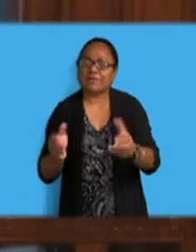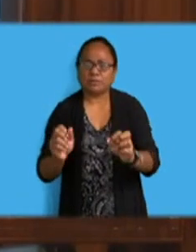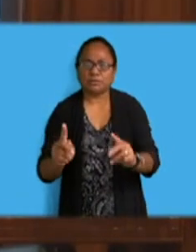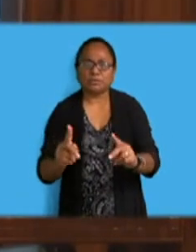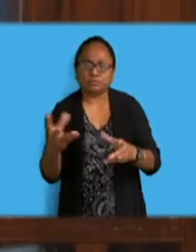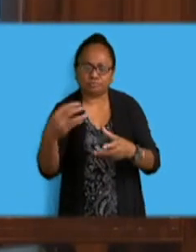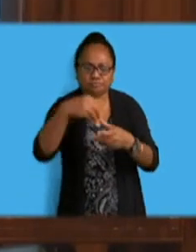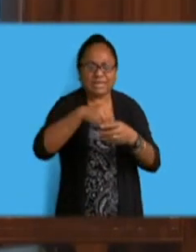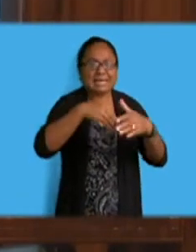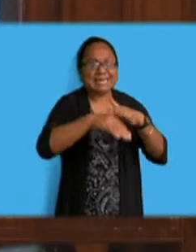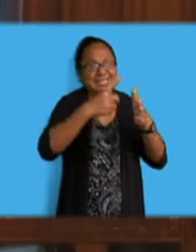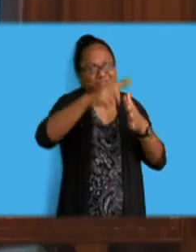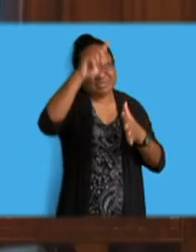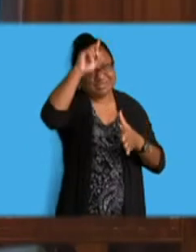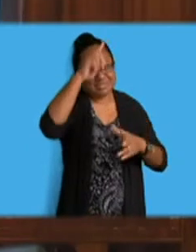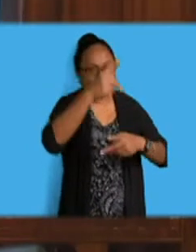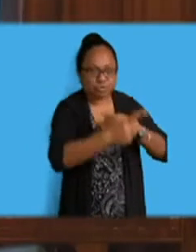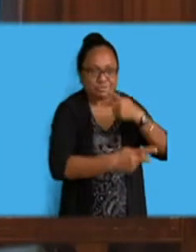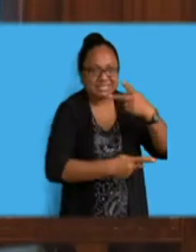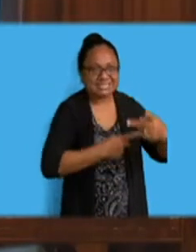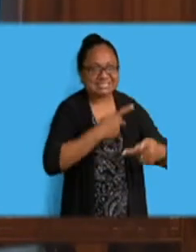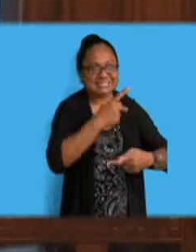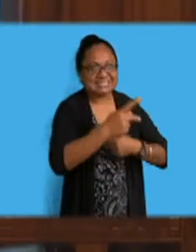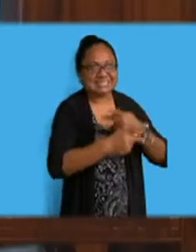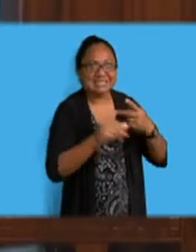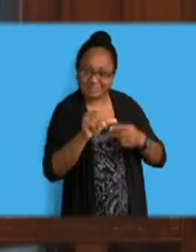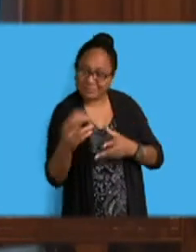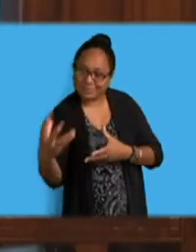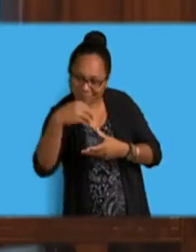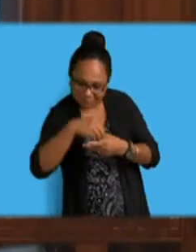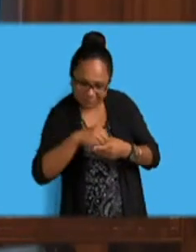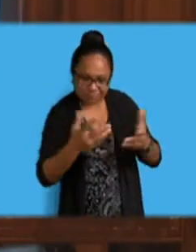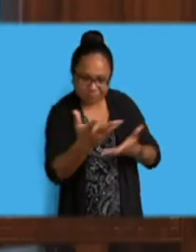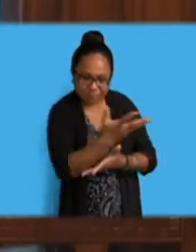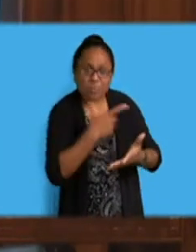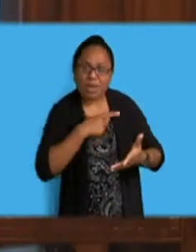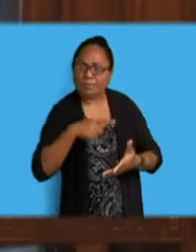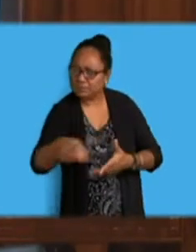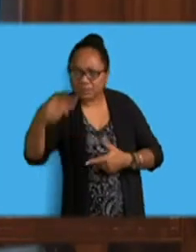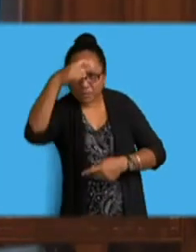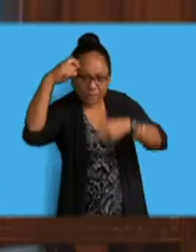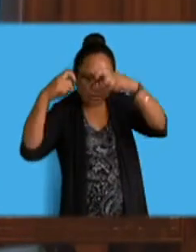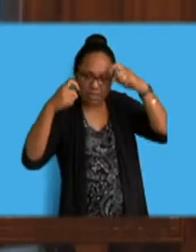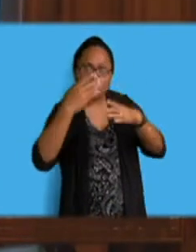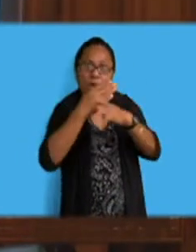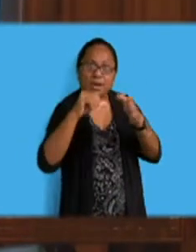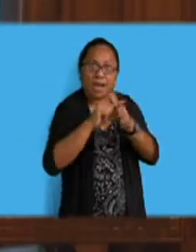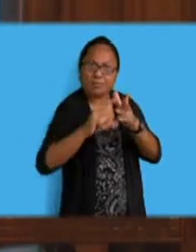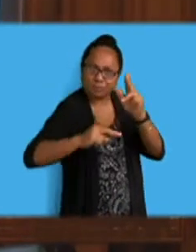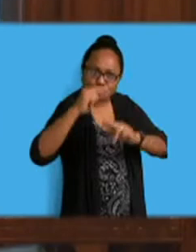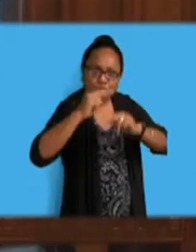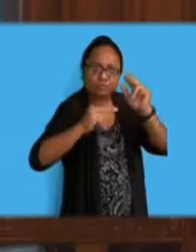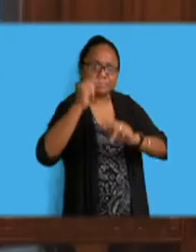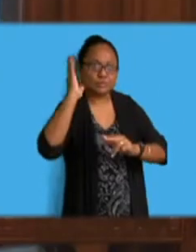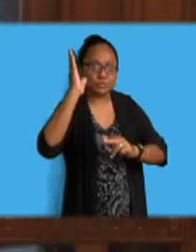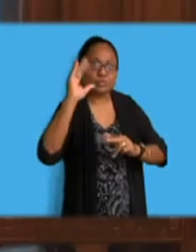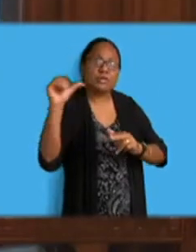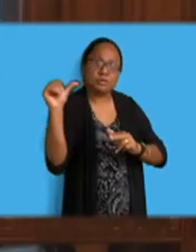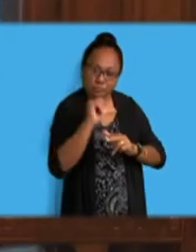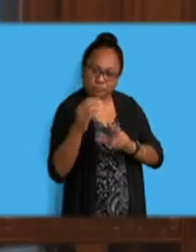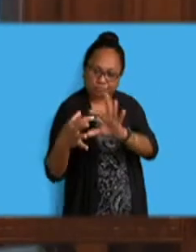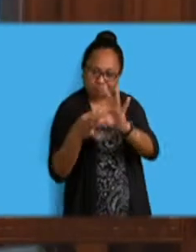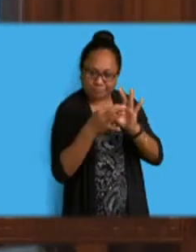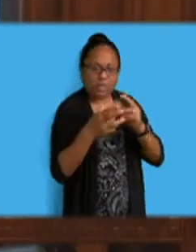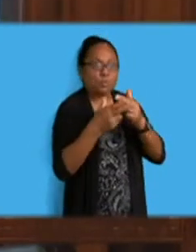the educational process at the level that should have been, given they were, at that point in time, they took lead in